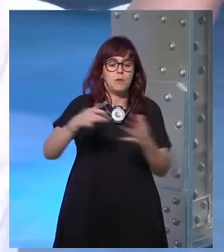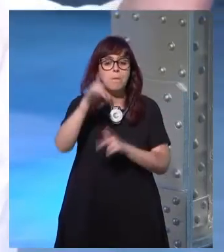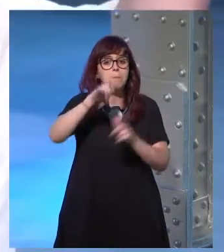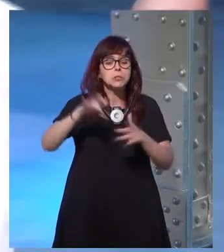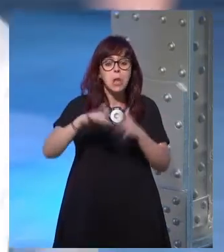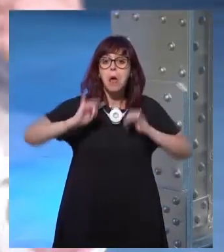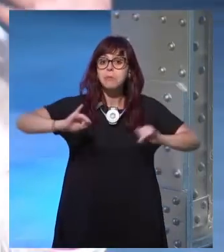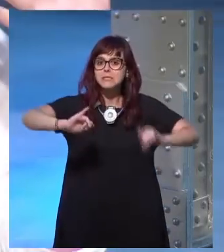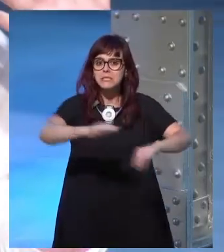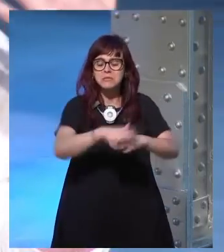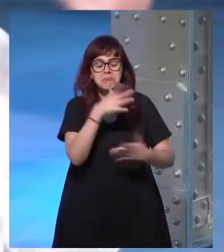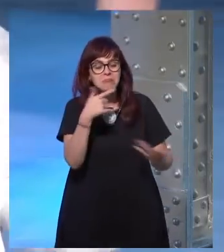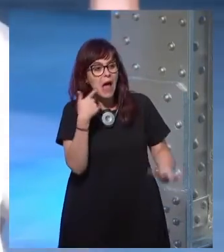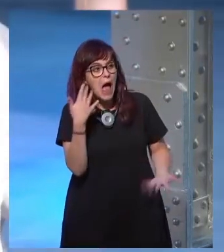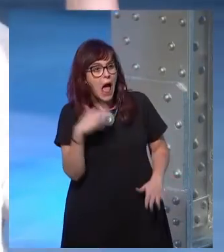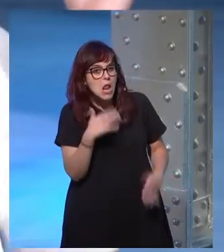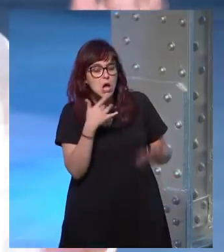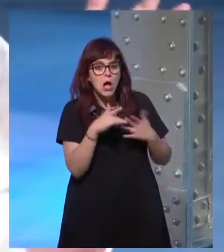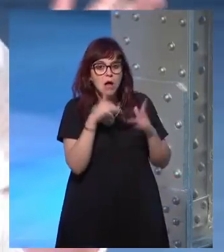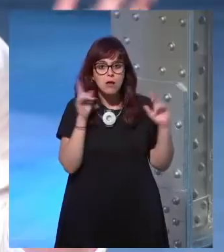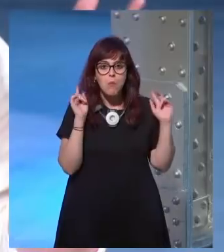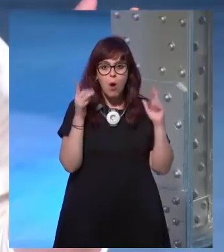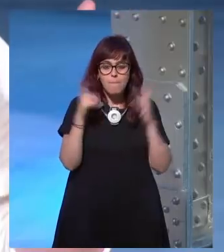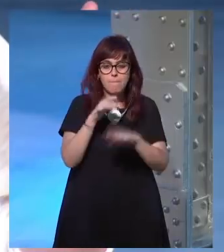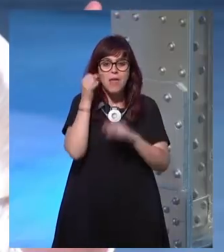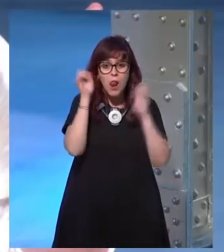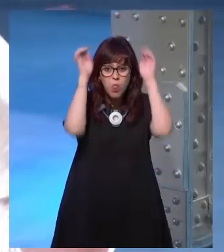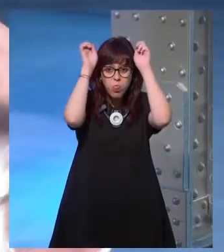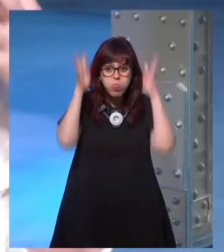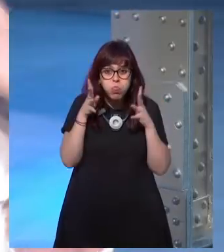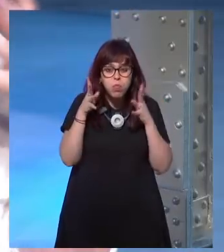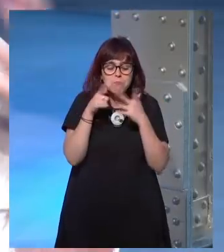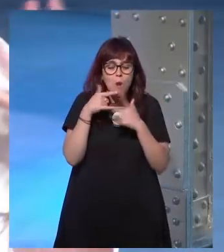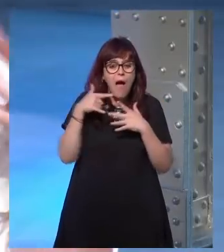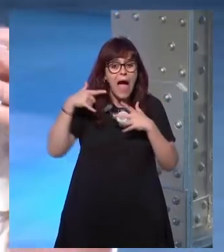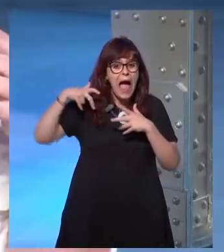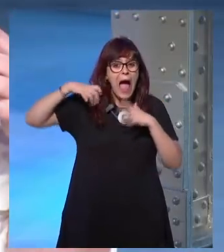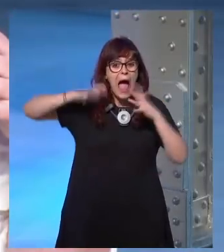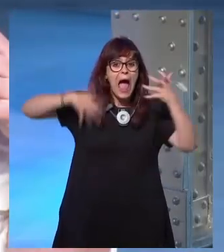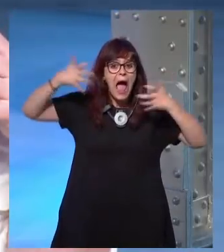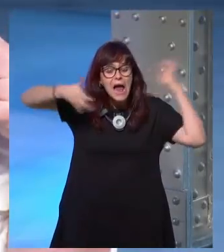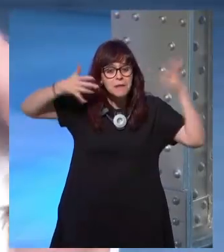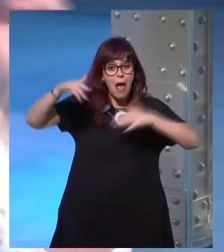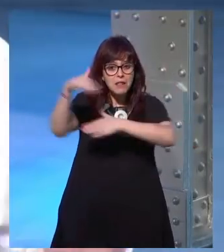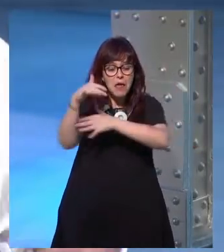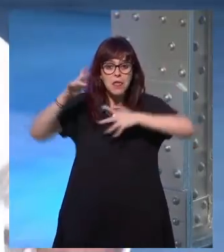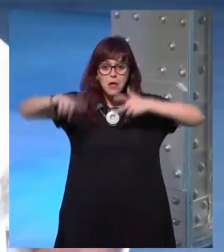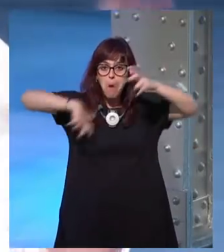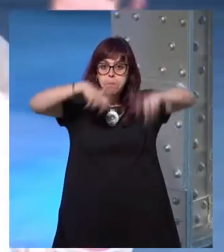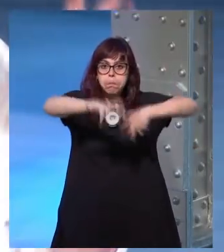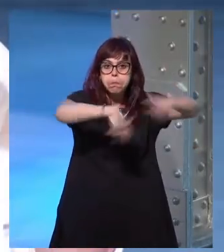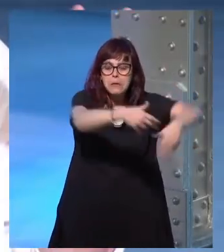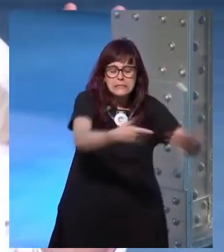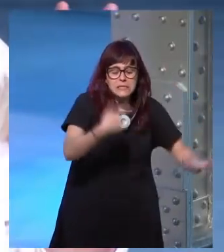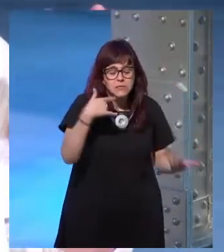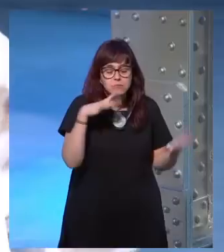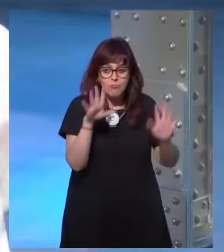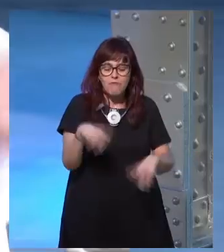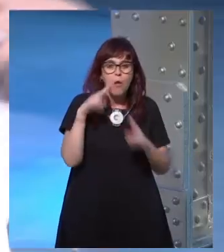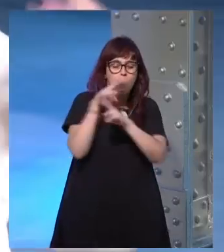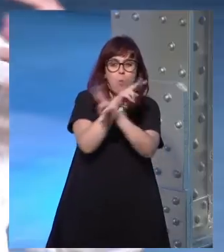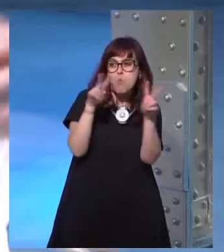they're giant, like you can't believe it. It's amazing. But it's just a very different way of looking at the world, and I think it does. It